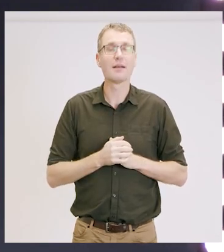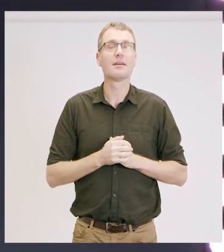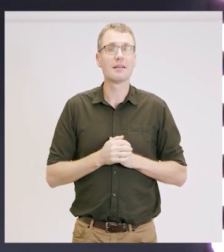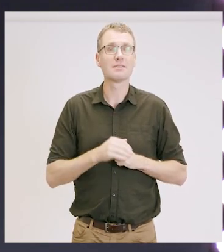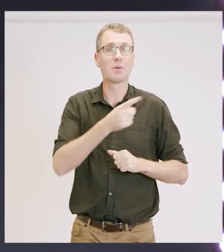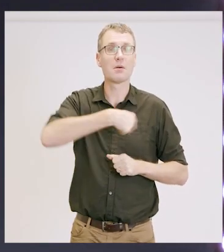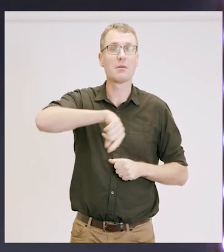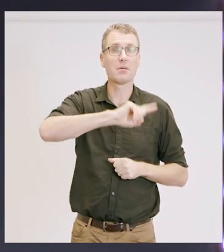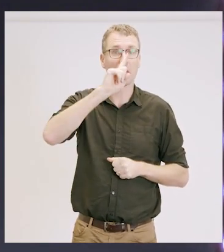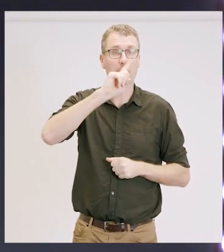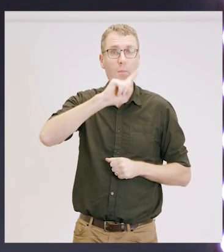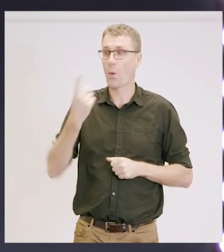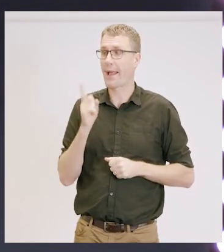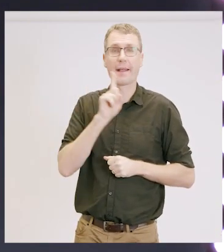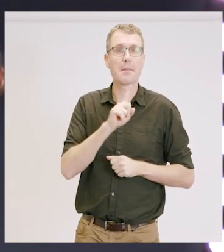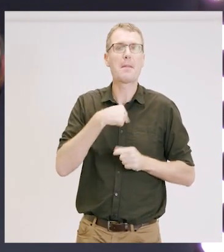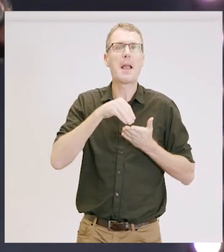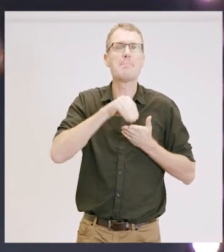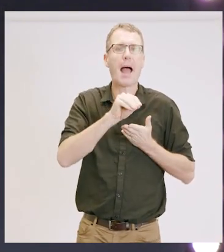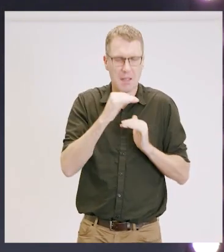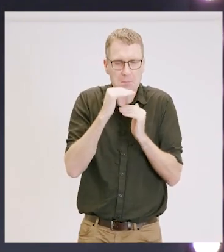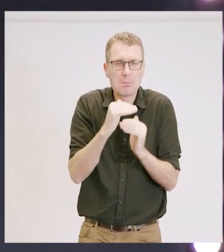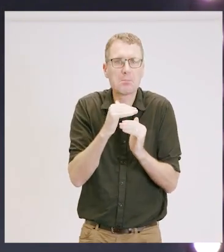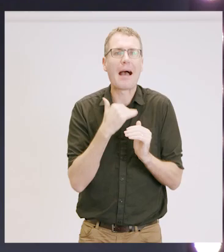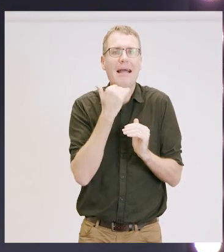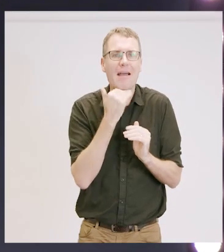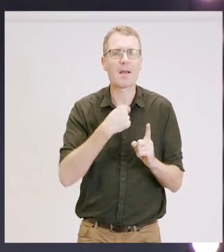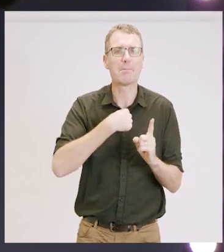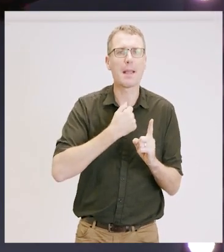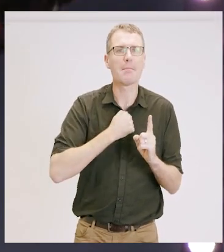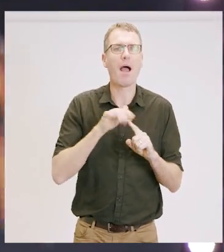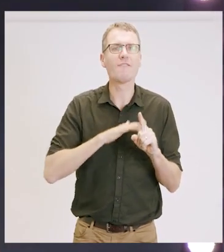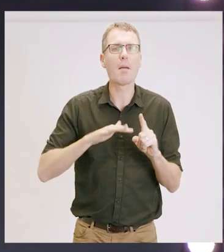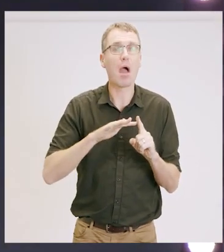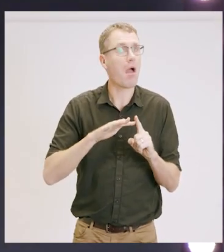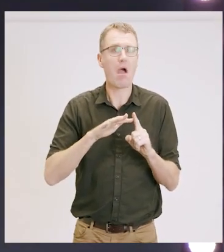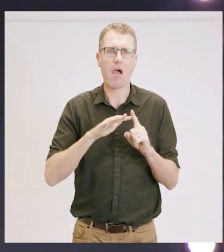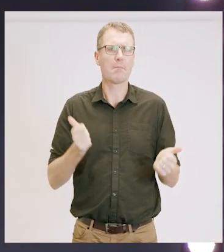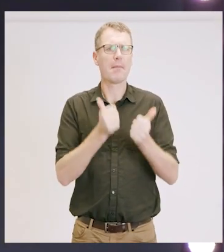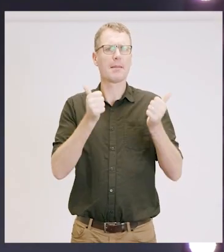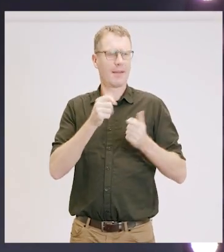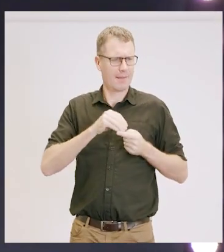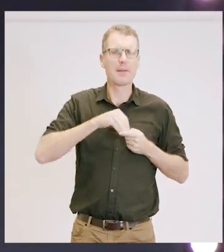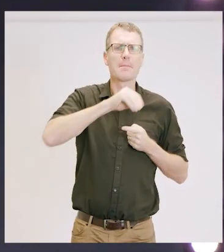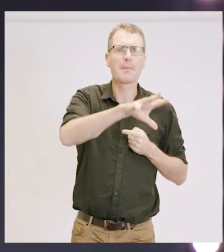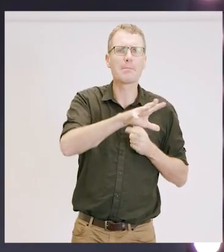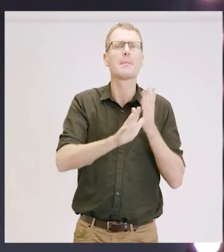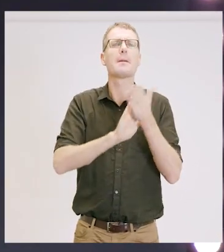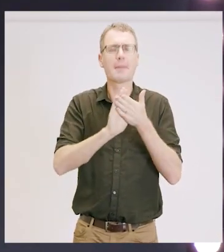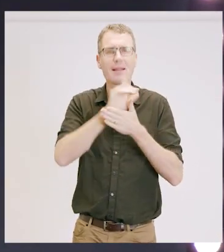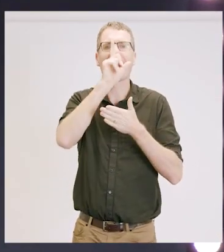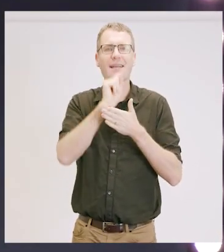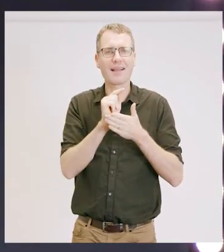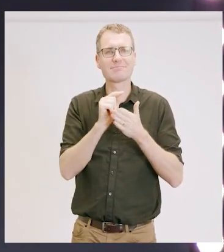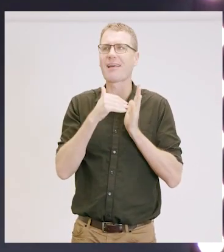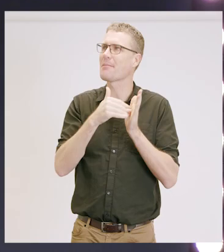family. People are coming along and saying, I am providing for the work that God is doing in this city. So you provide, yes, you are